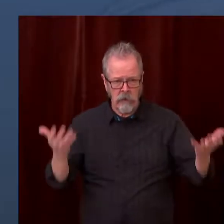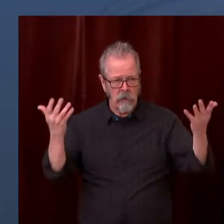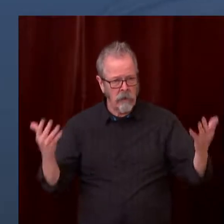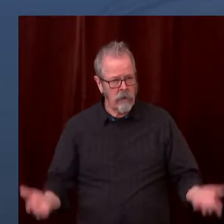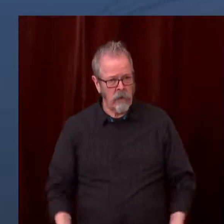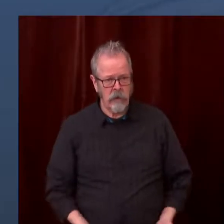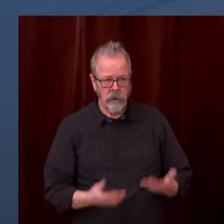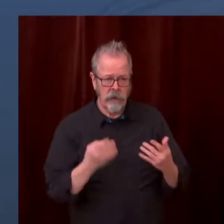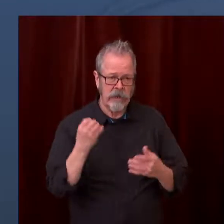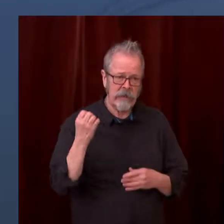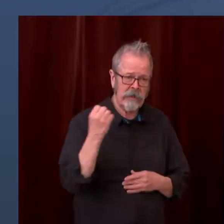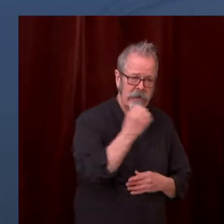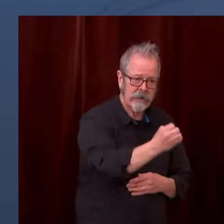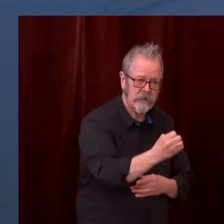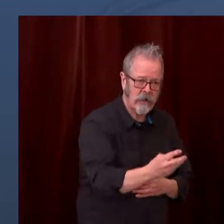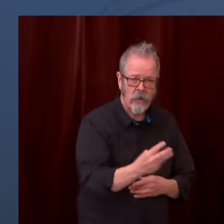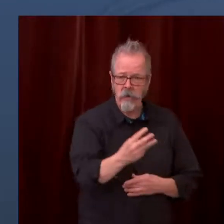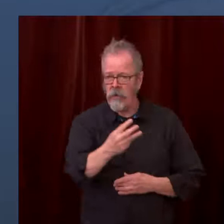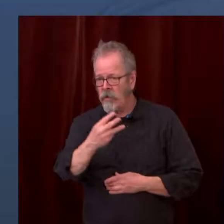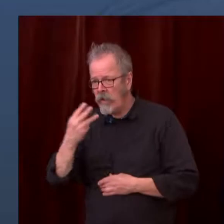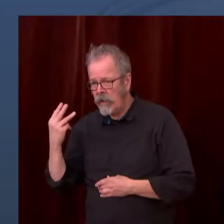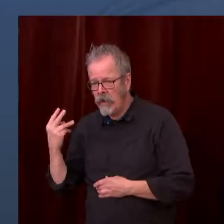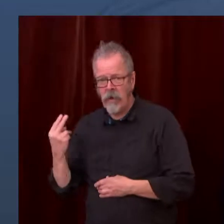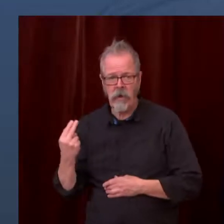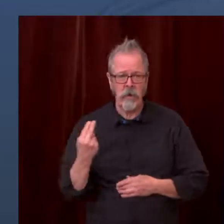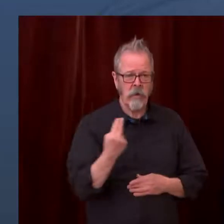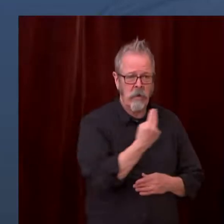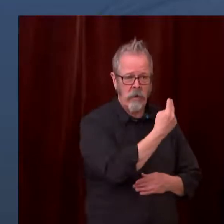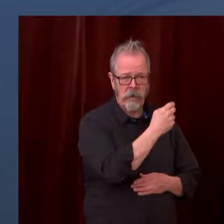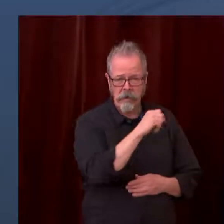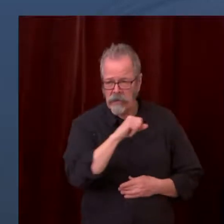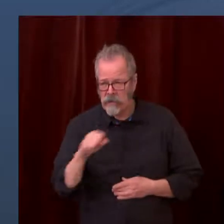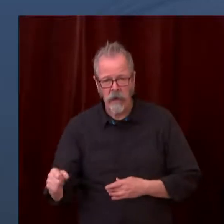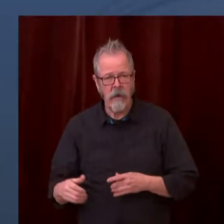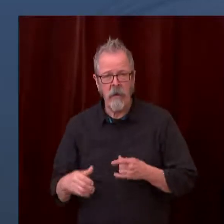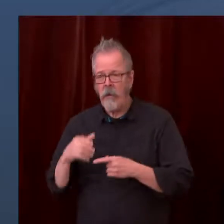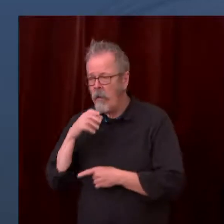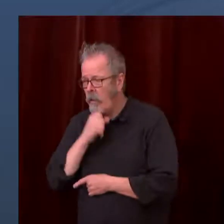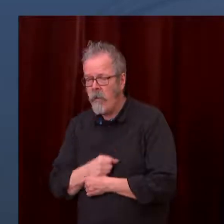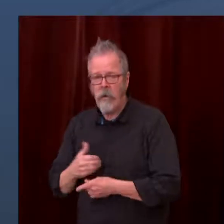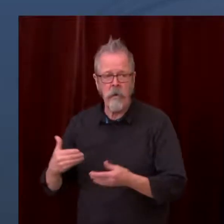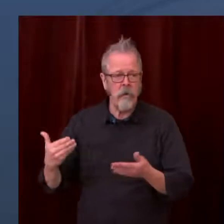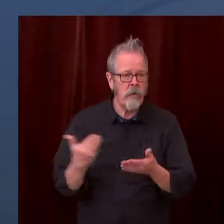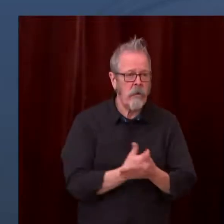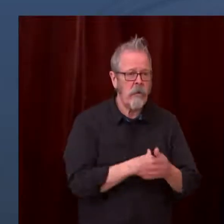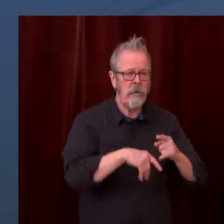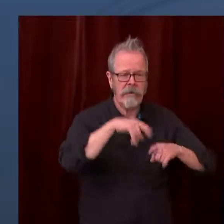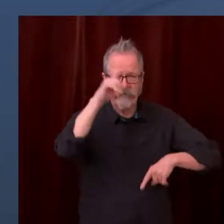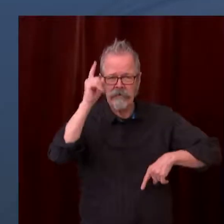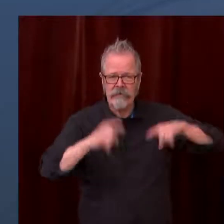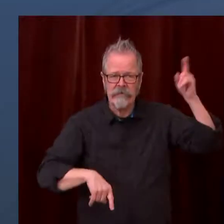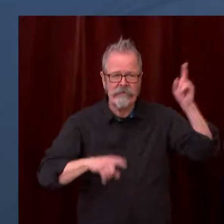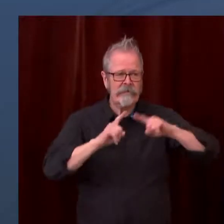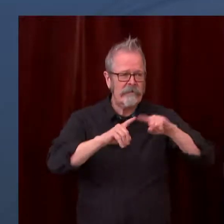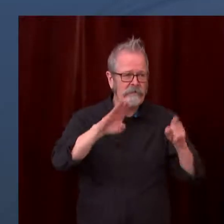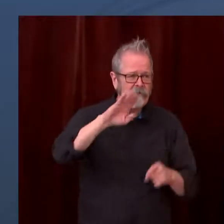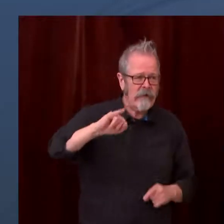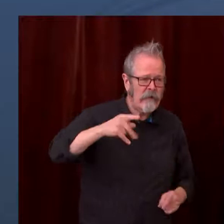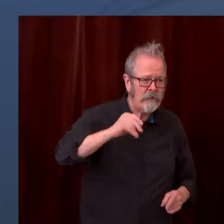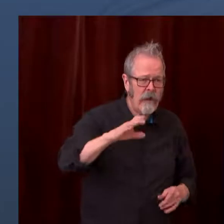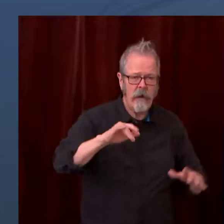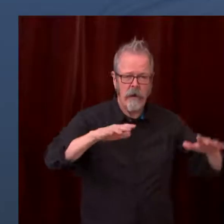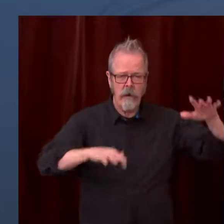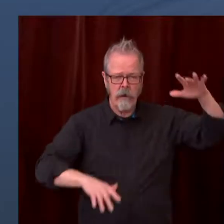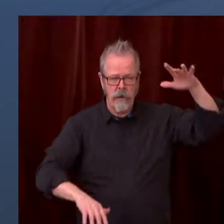doing this today with these existing rules. And yes, it is difficult. It is logistically challenging. It takes people to cooperate with